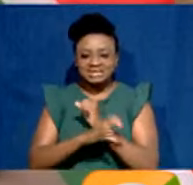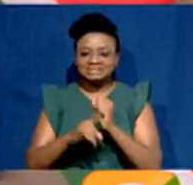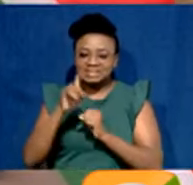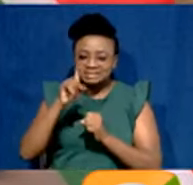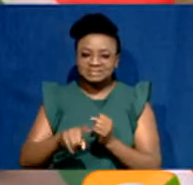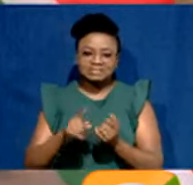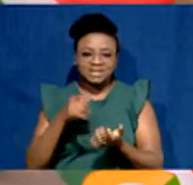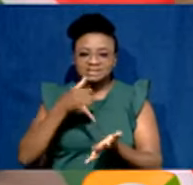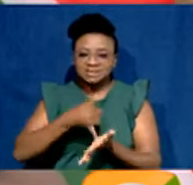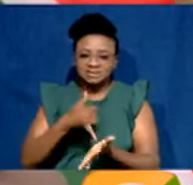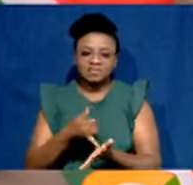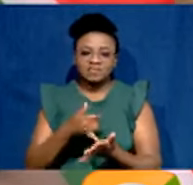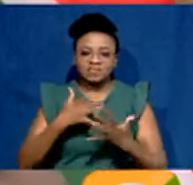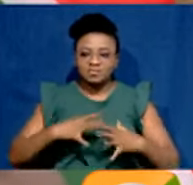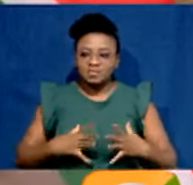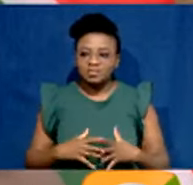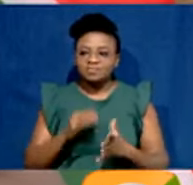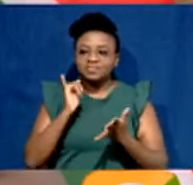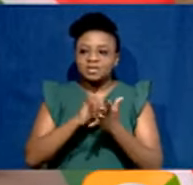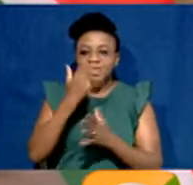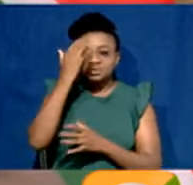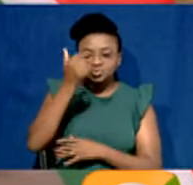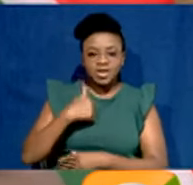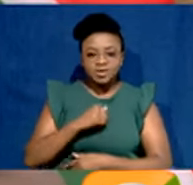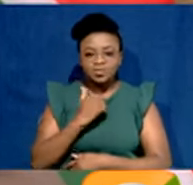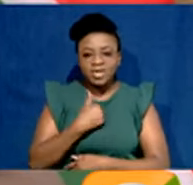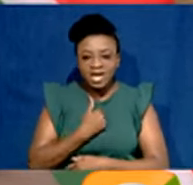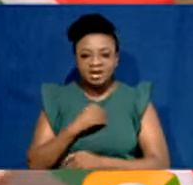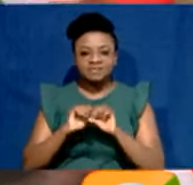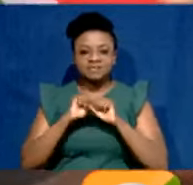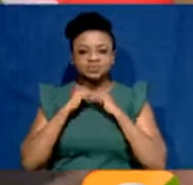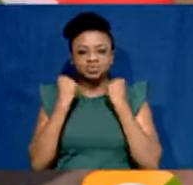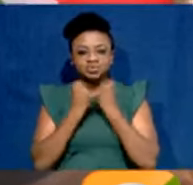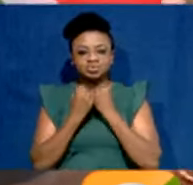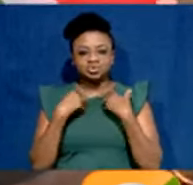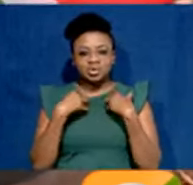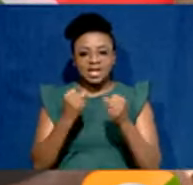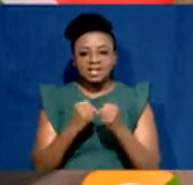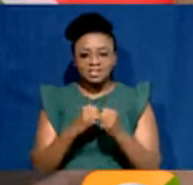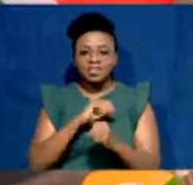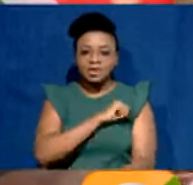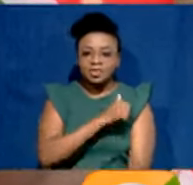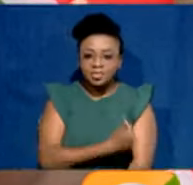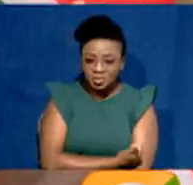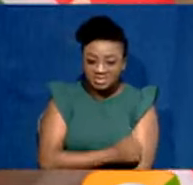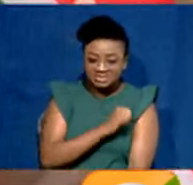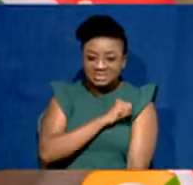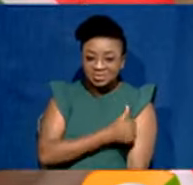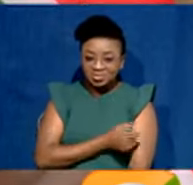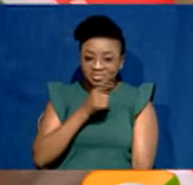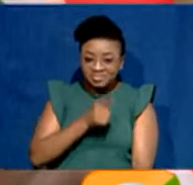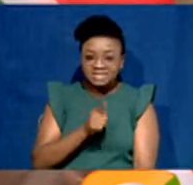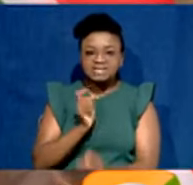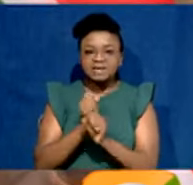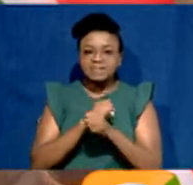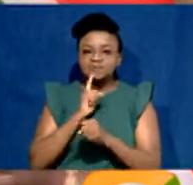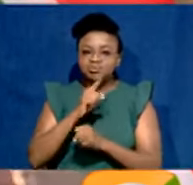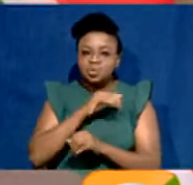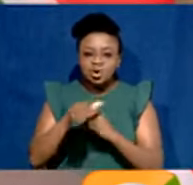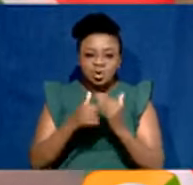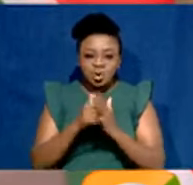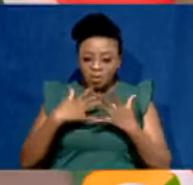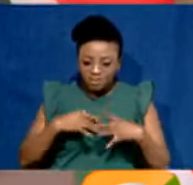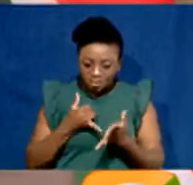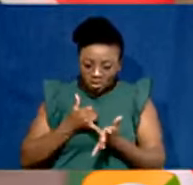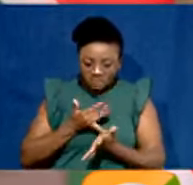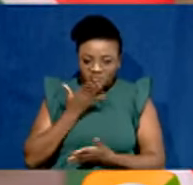Health Bill. Mm-hmm. We have the Social Health Authority. Mm-hmm. That is going to make sure that we carry everybody along. Right.